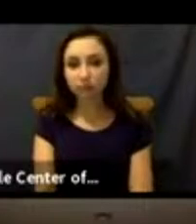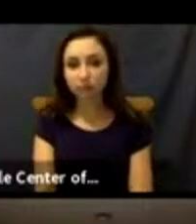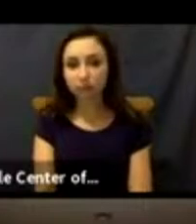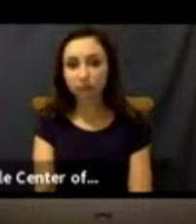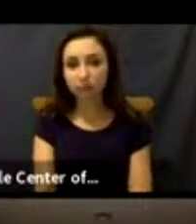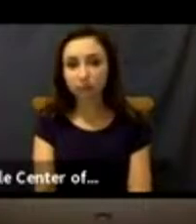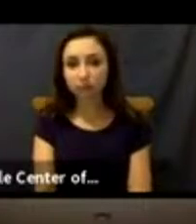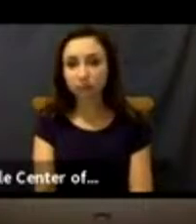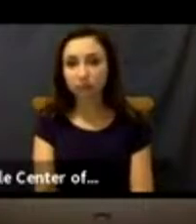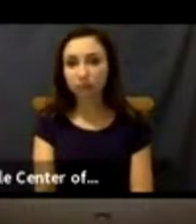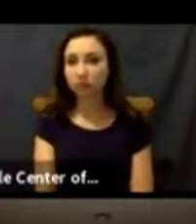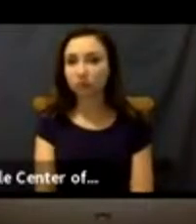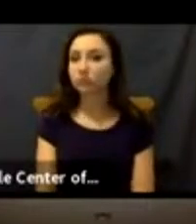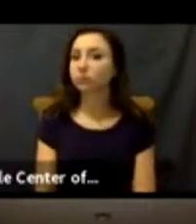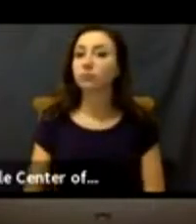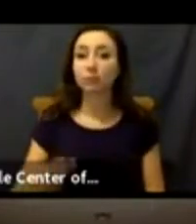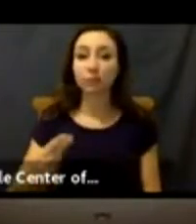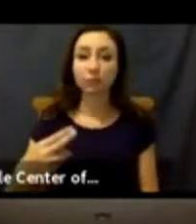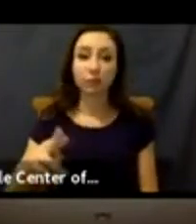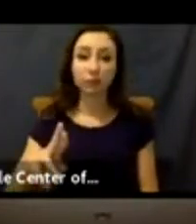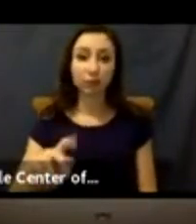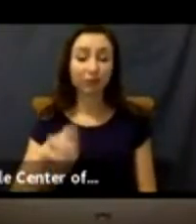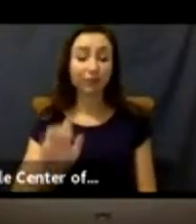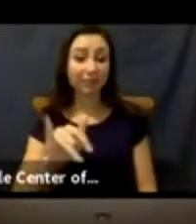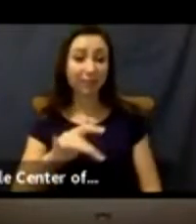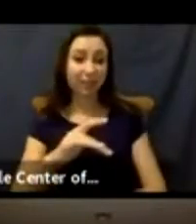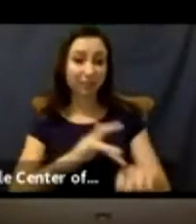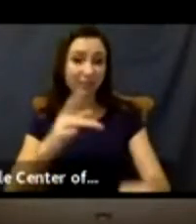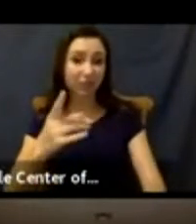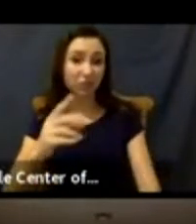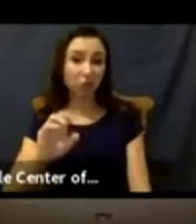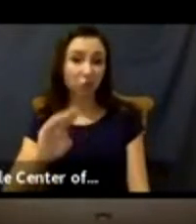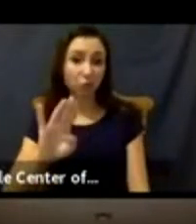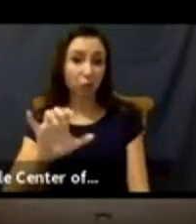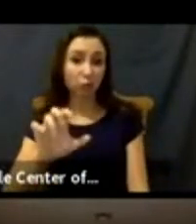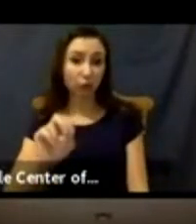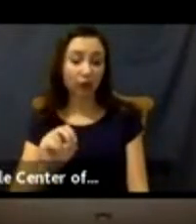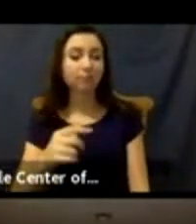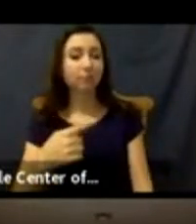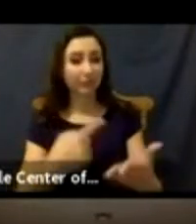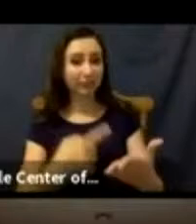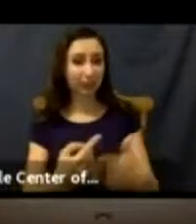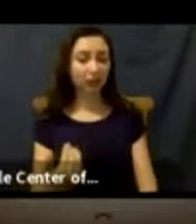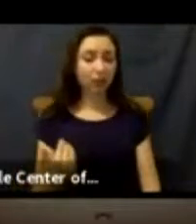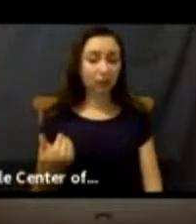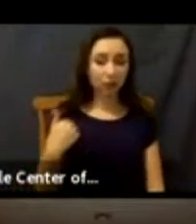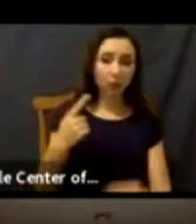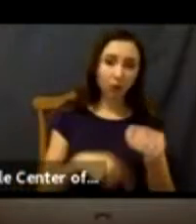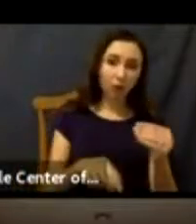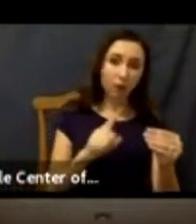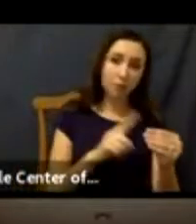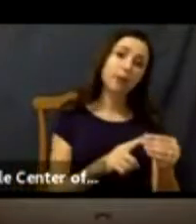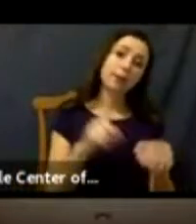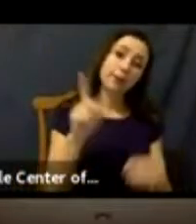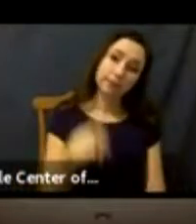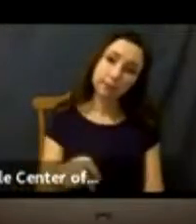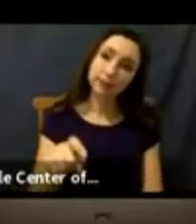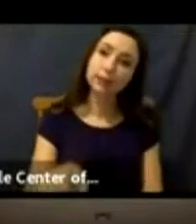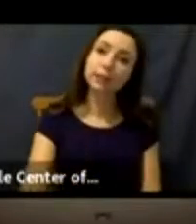This certainly touches on what Dr. O'Brien was talking about earlier about there needing to be